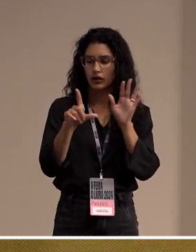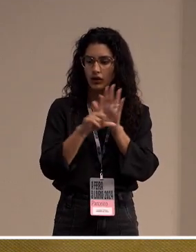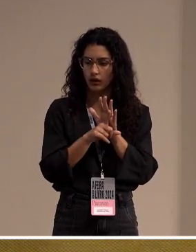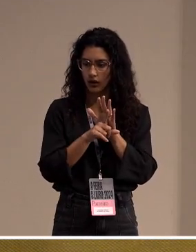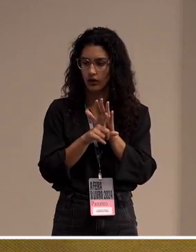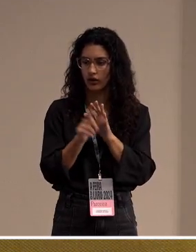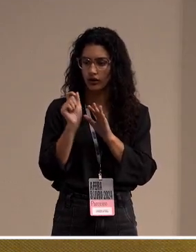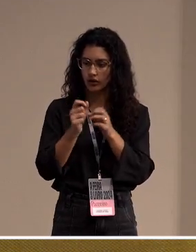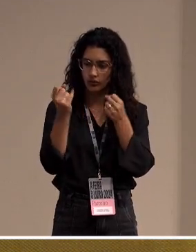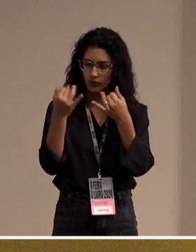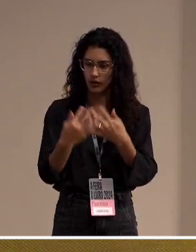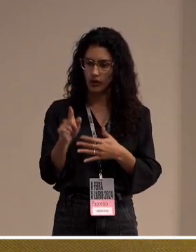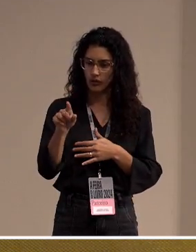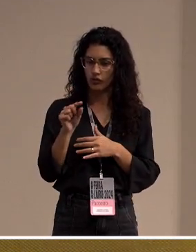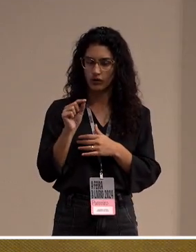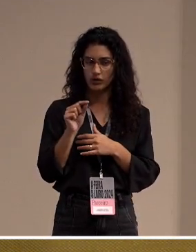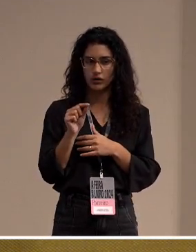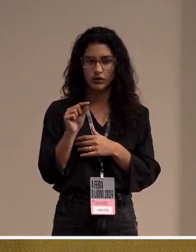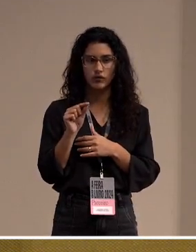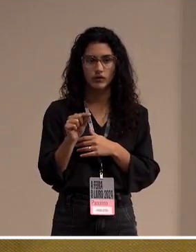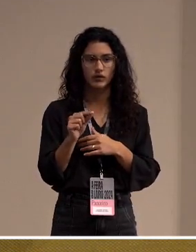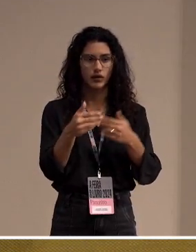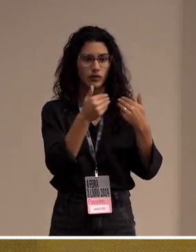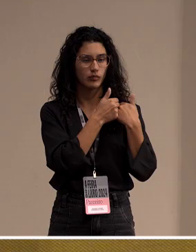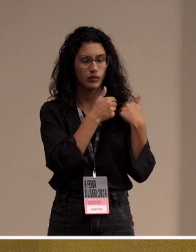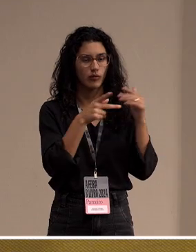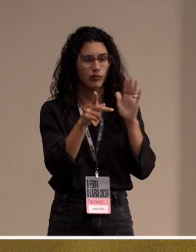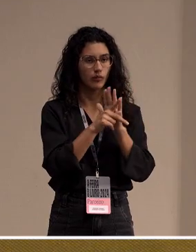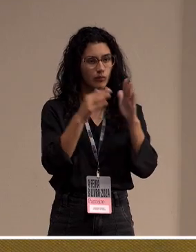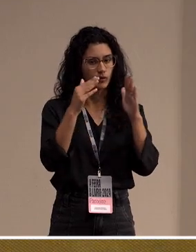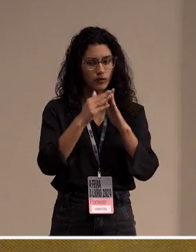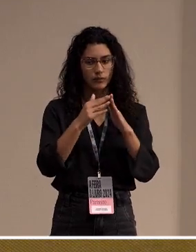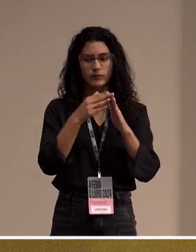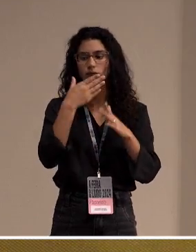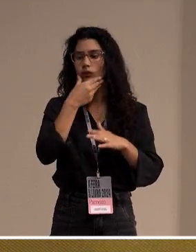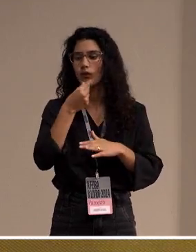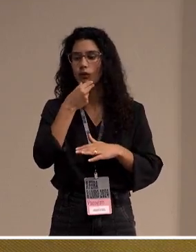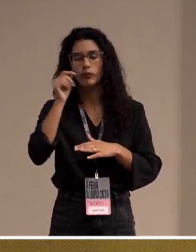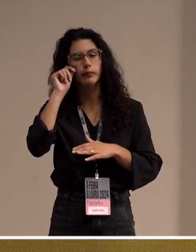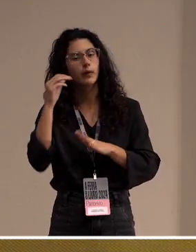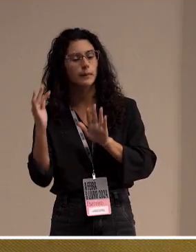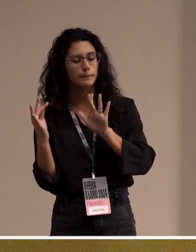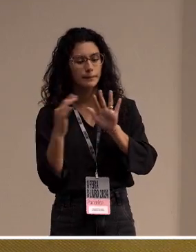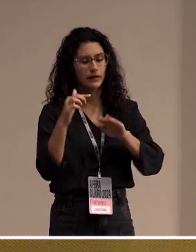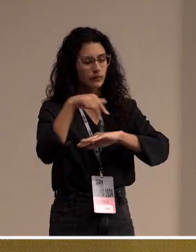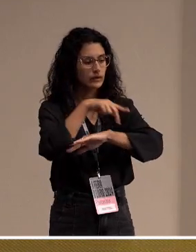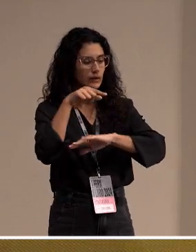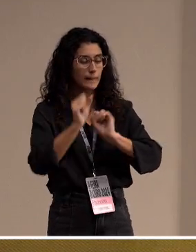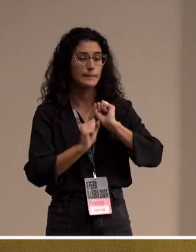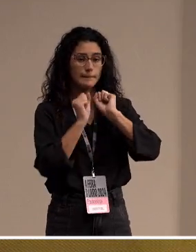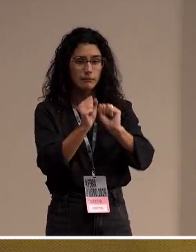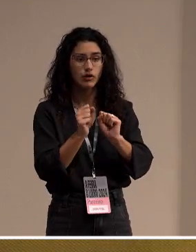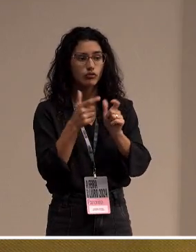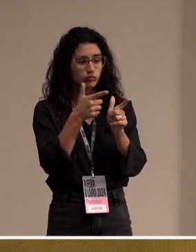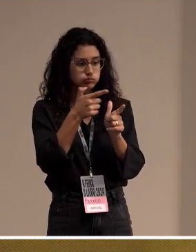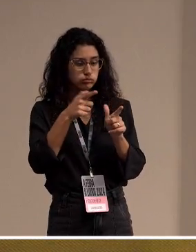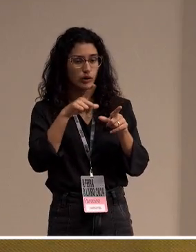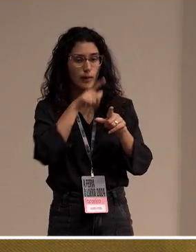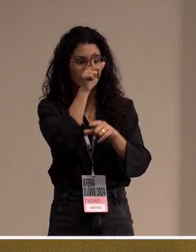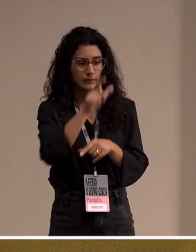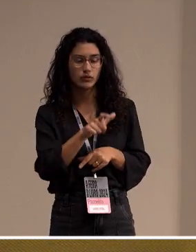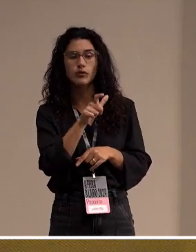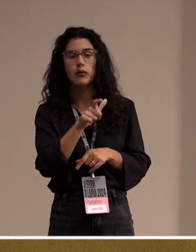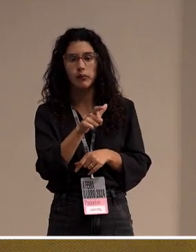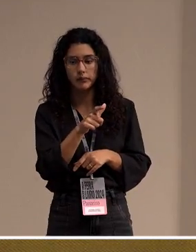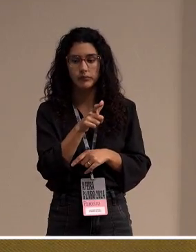you're a homeowner and a black person walks past your sidewalk, you can legally shoot them in states like Florida. You